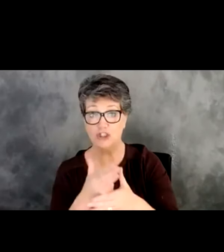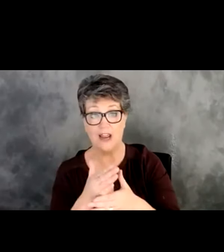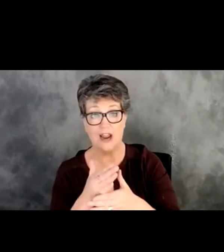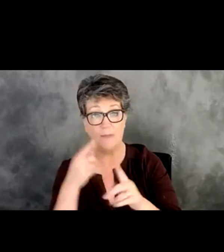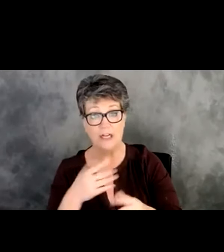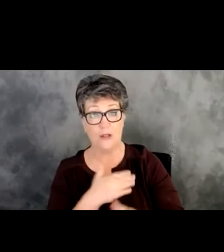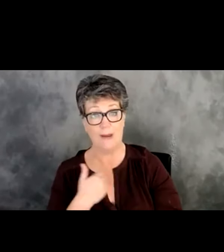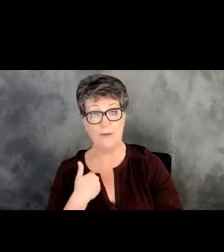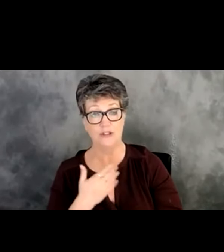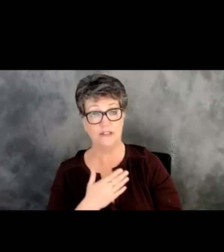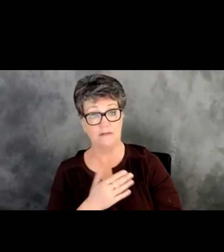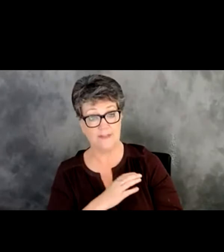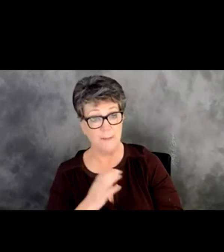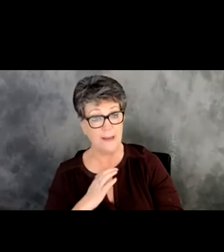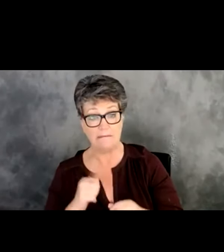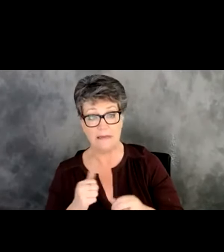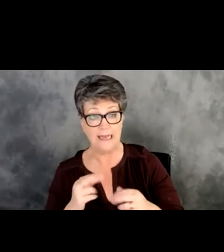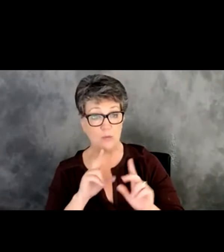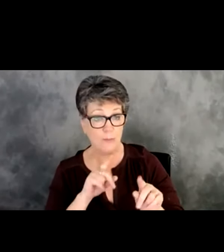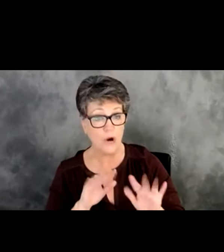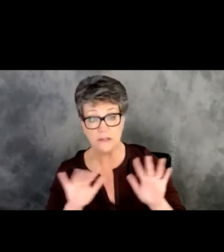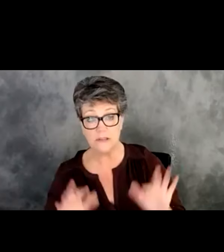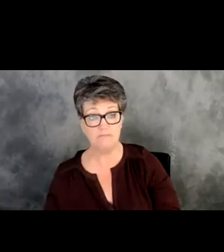of the committee, any reports?